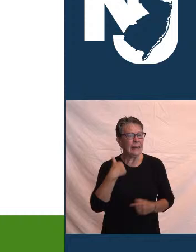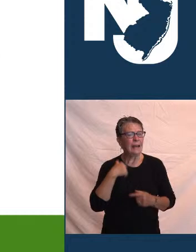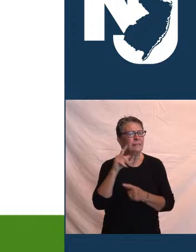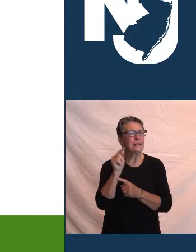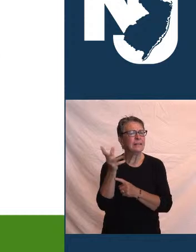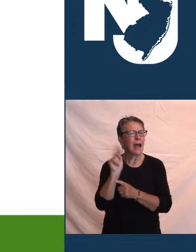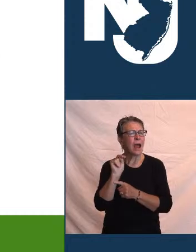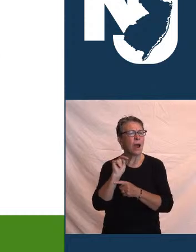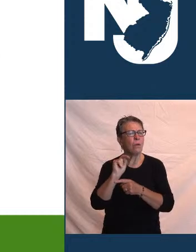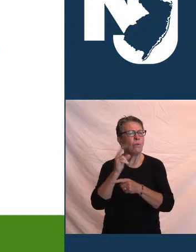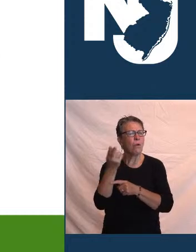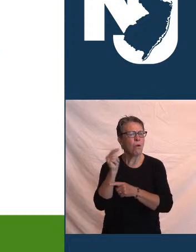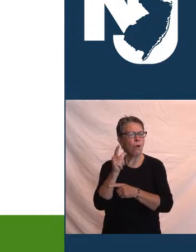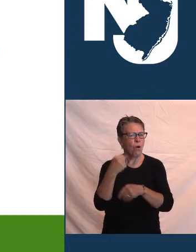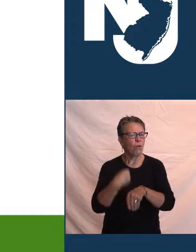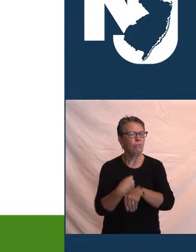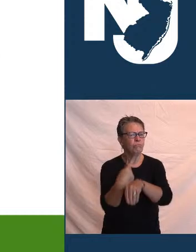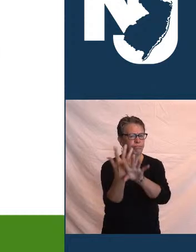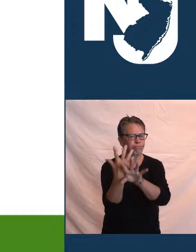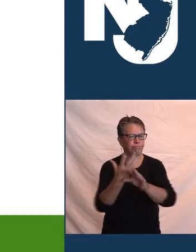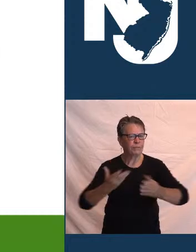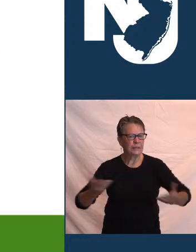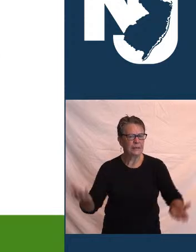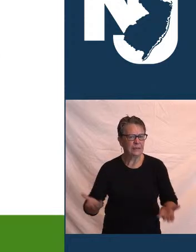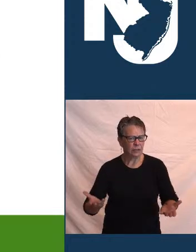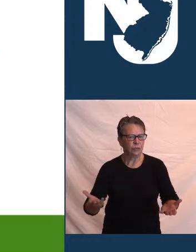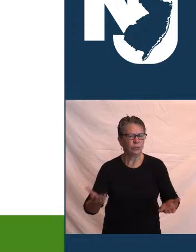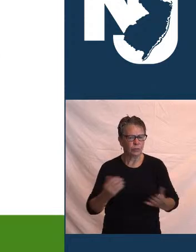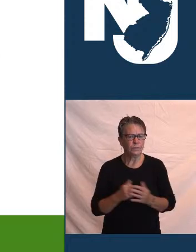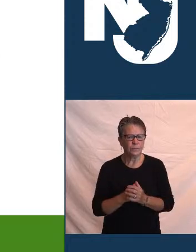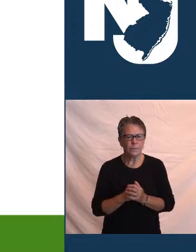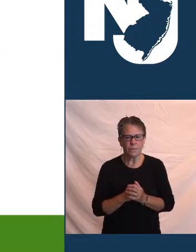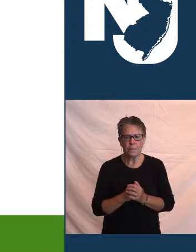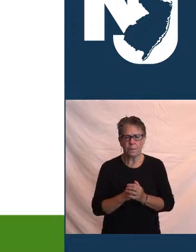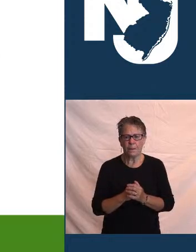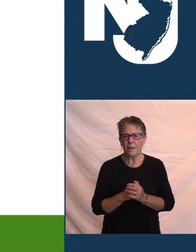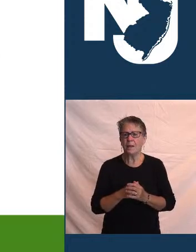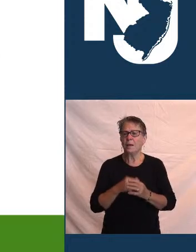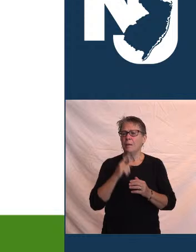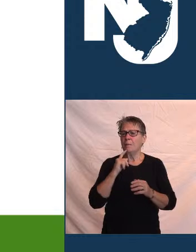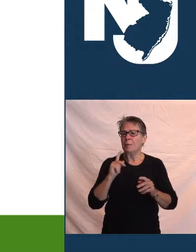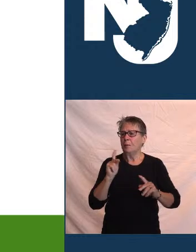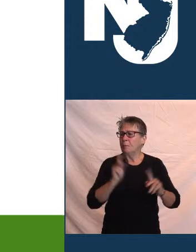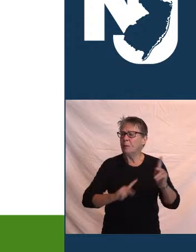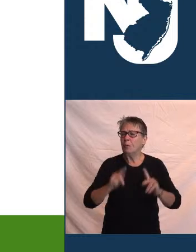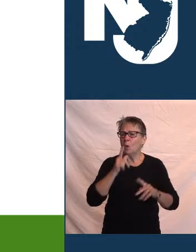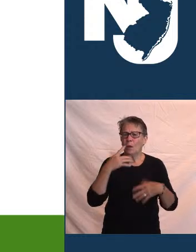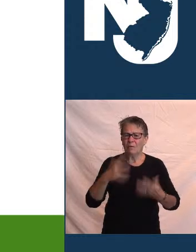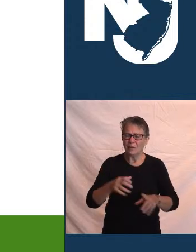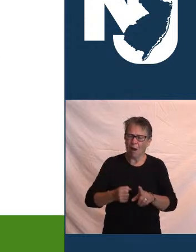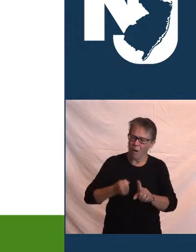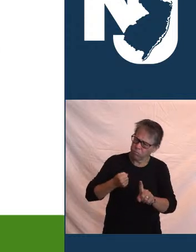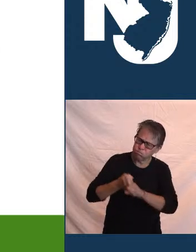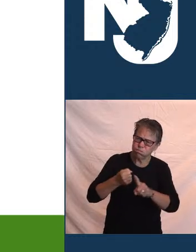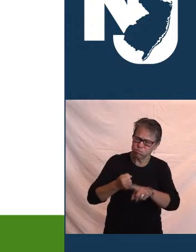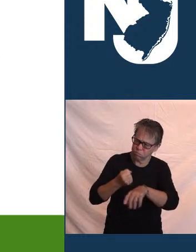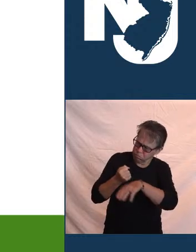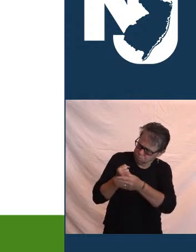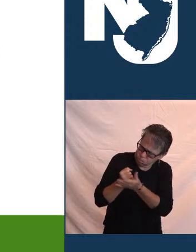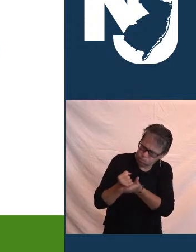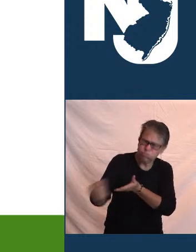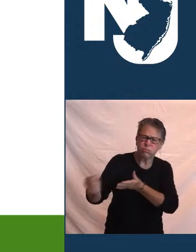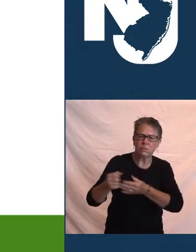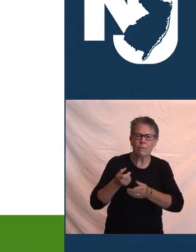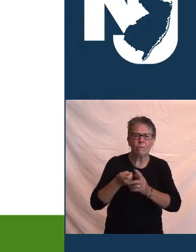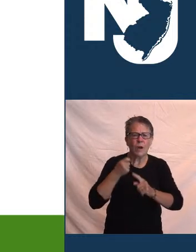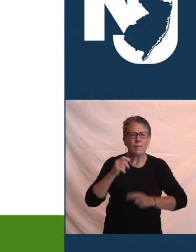for anyone impacted by flooding from Tropical Storm Ida. Joining me, obviously, will be Pat, along with